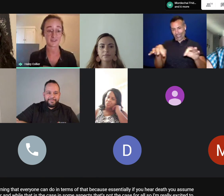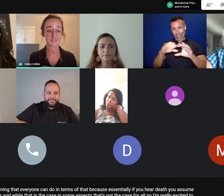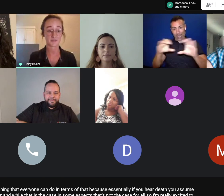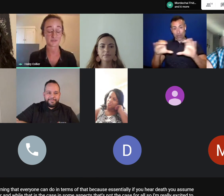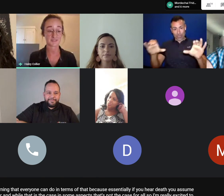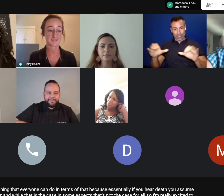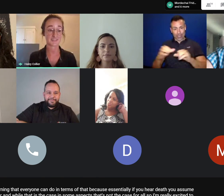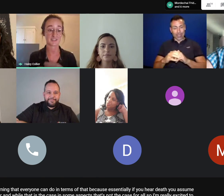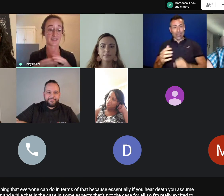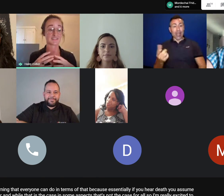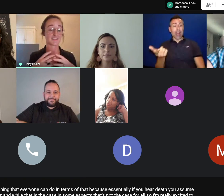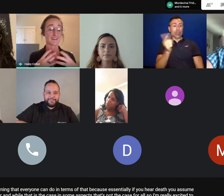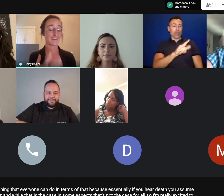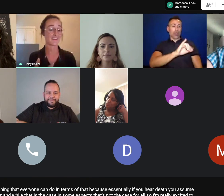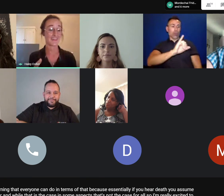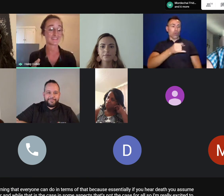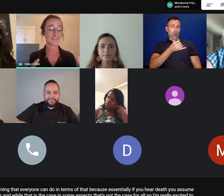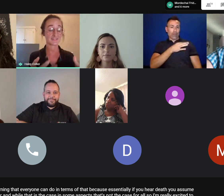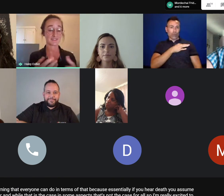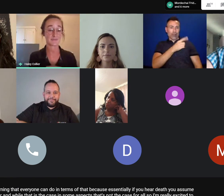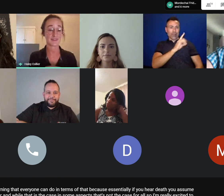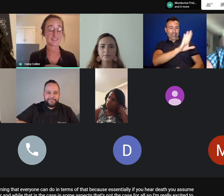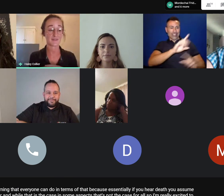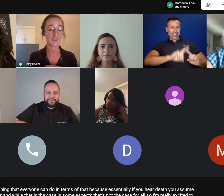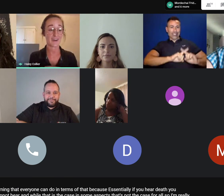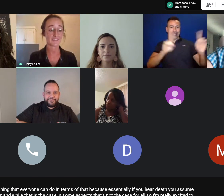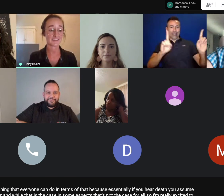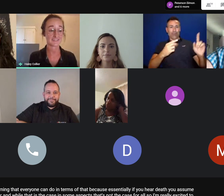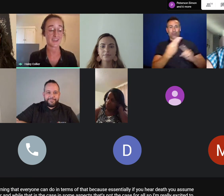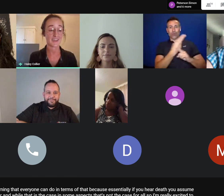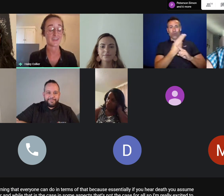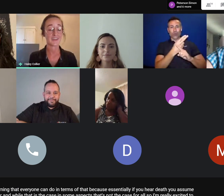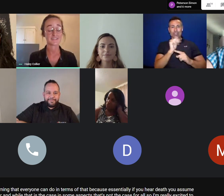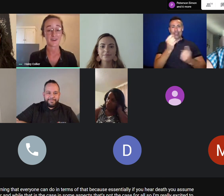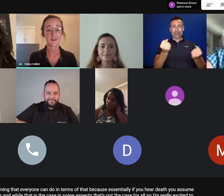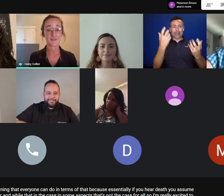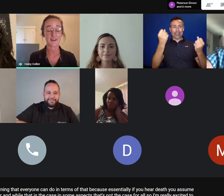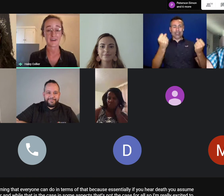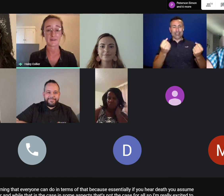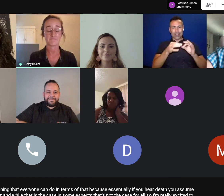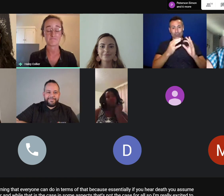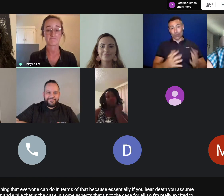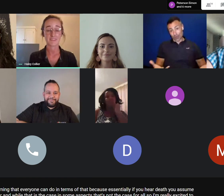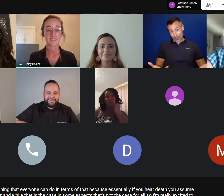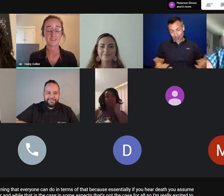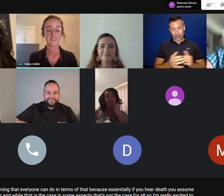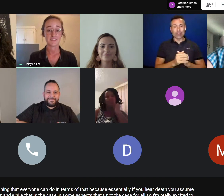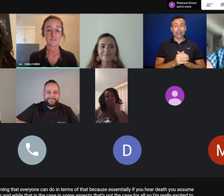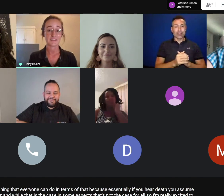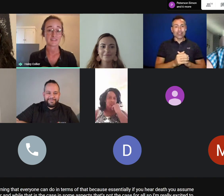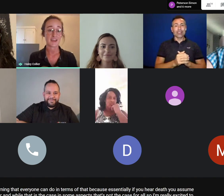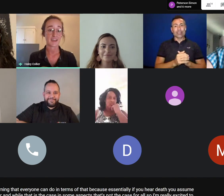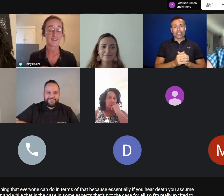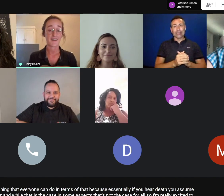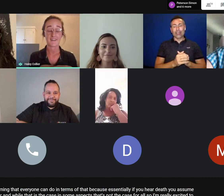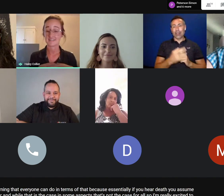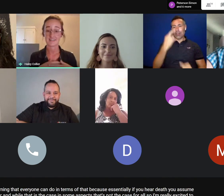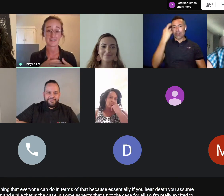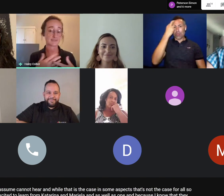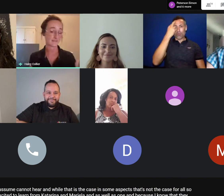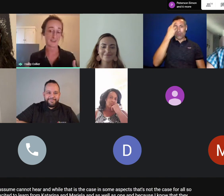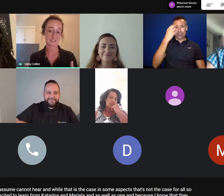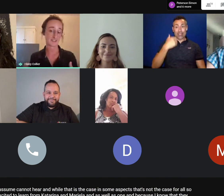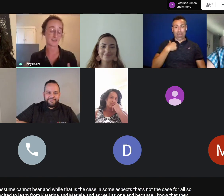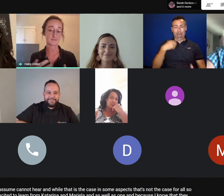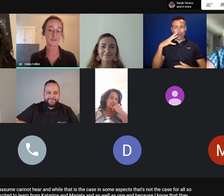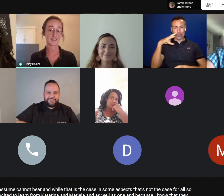utilizes different tools, such as the ASL interpreters that we have here today. So the reason I got